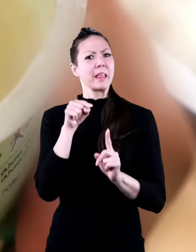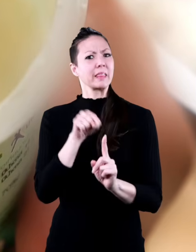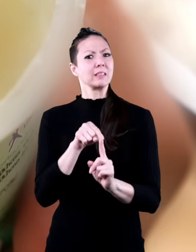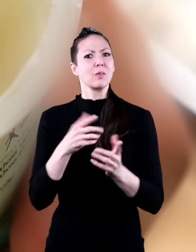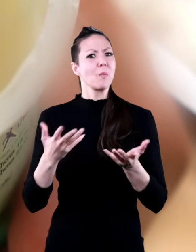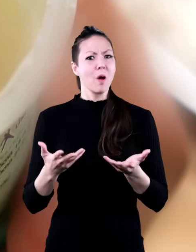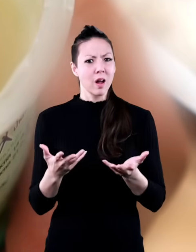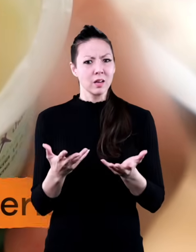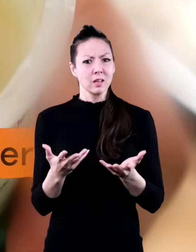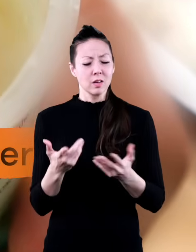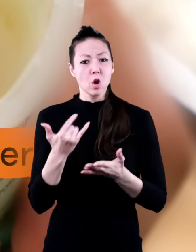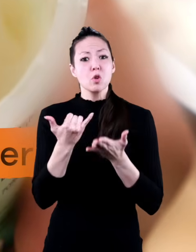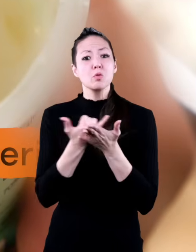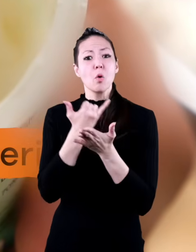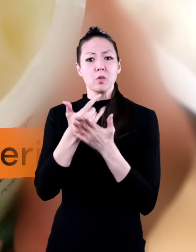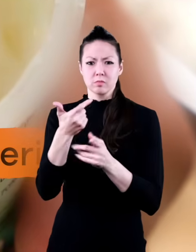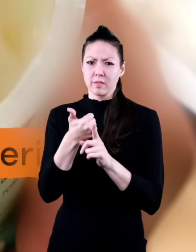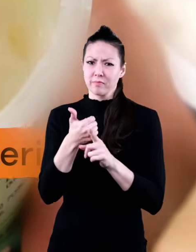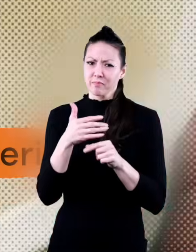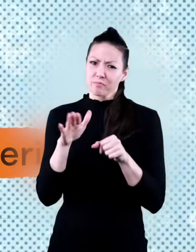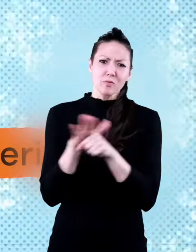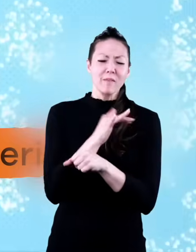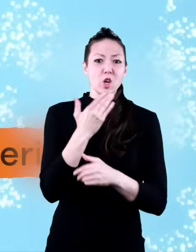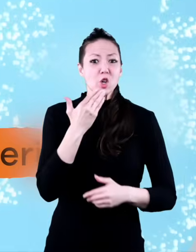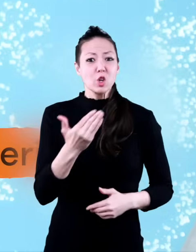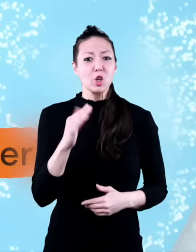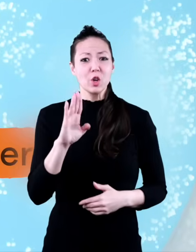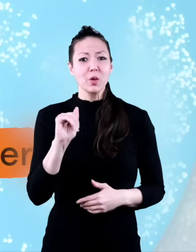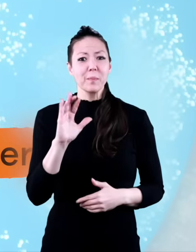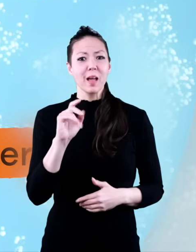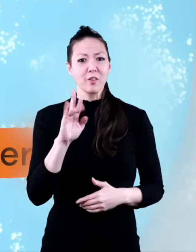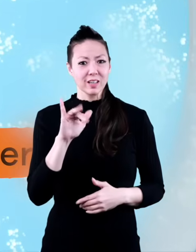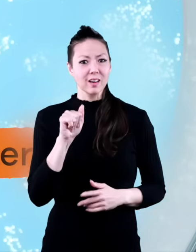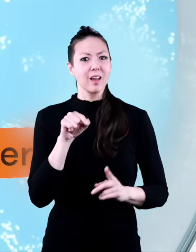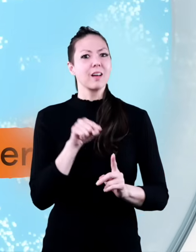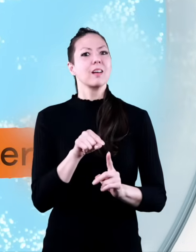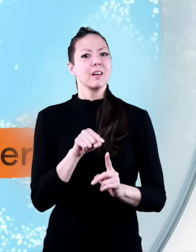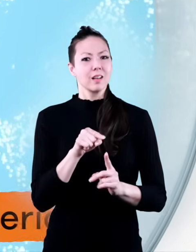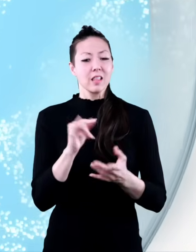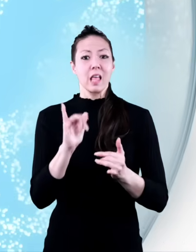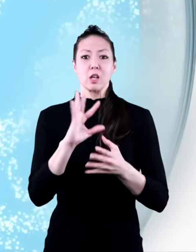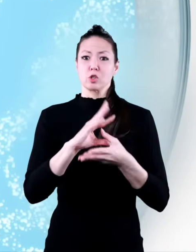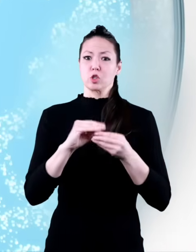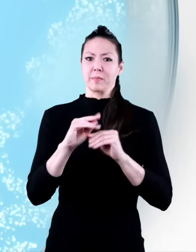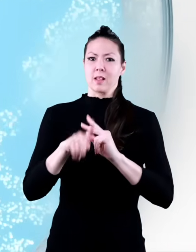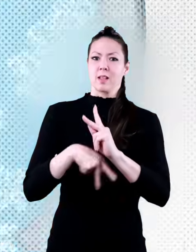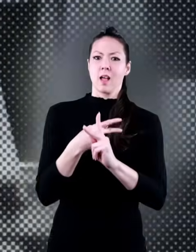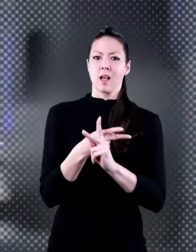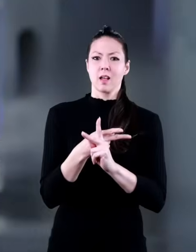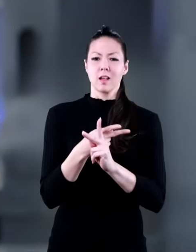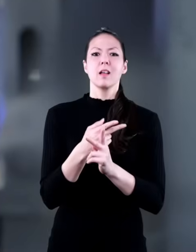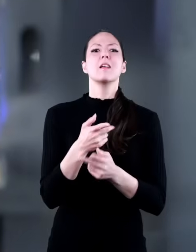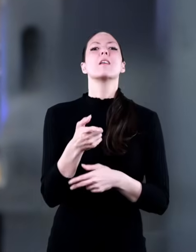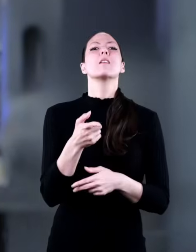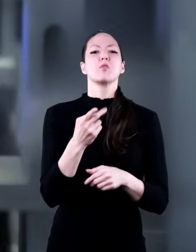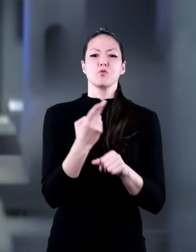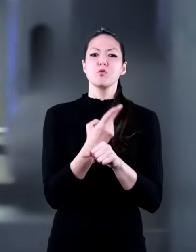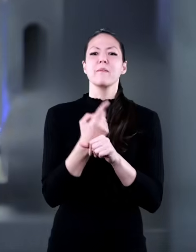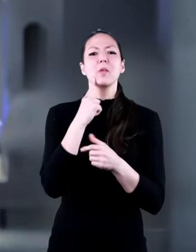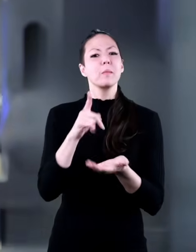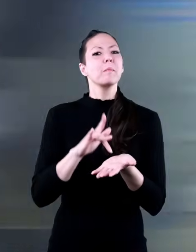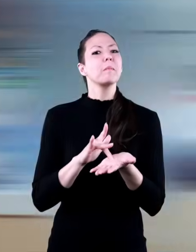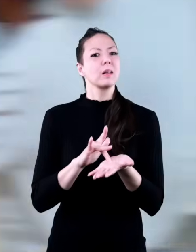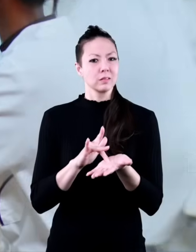an interesting fact yogurt yogurt is full of good bacteria this kind of germ is also